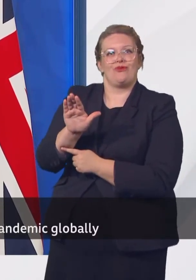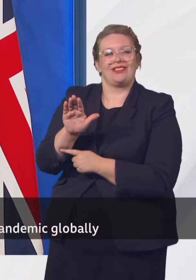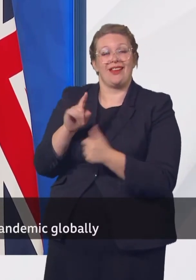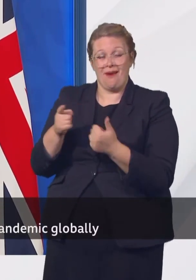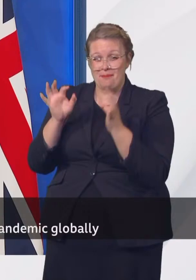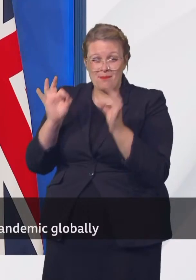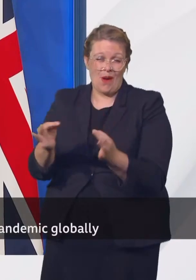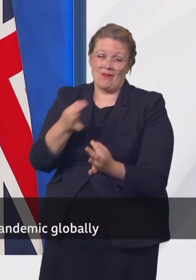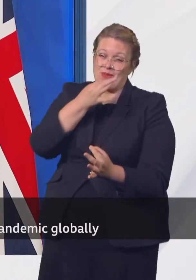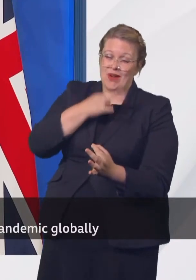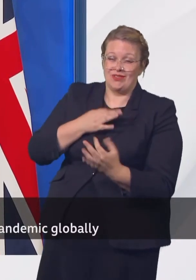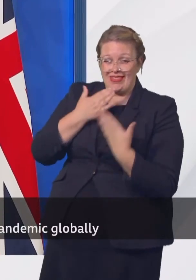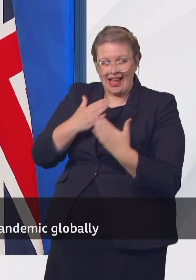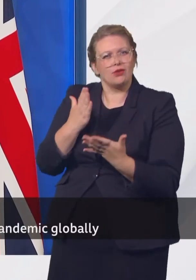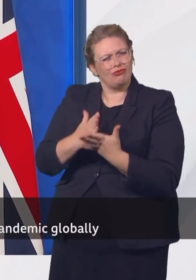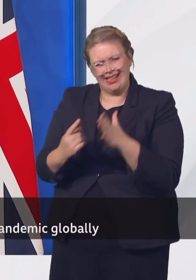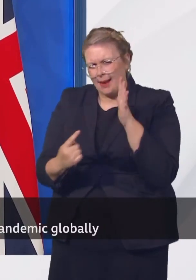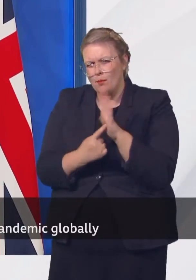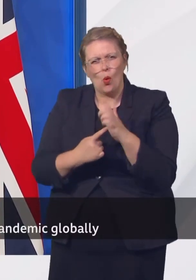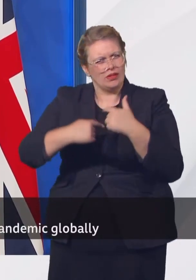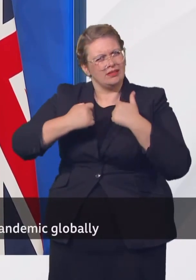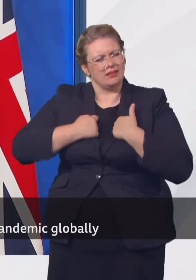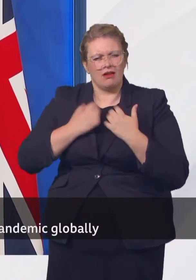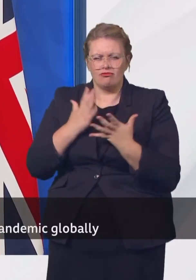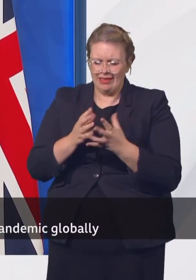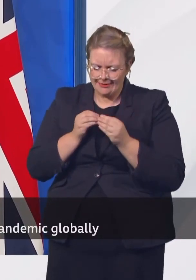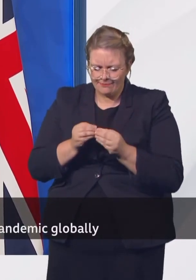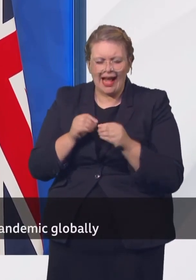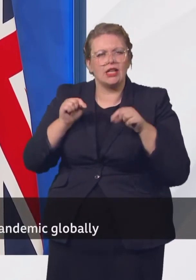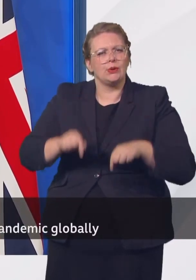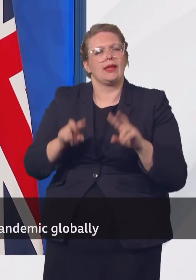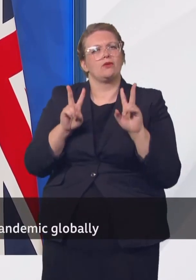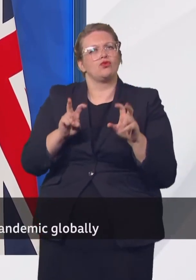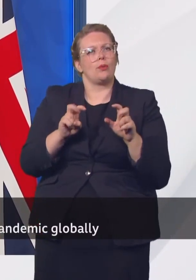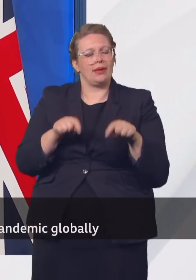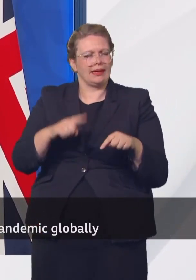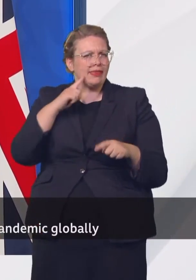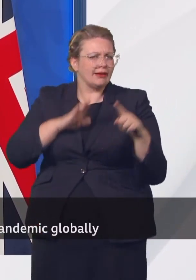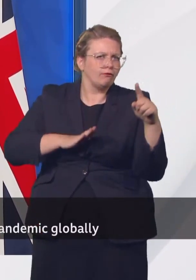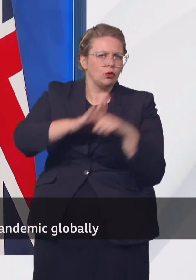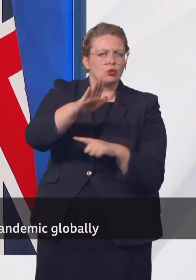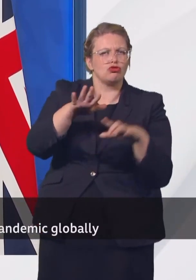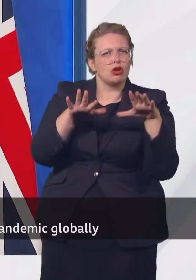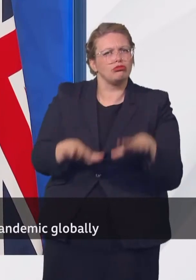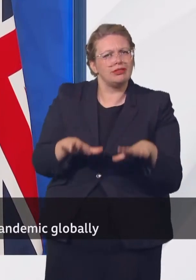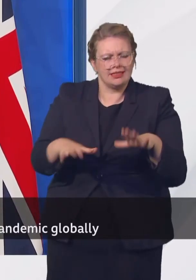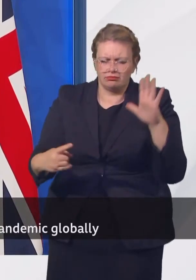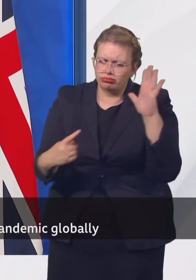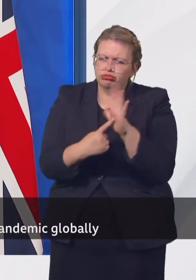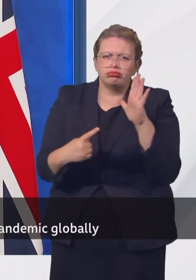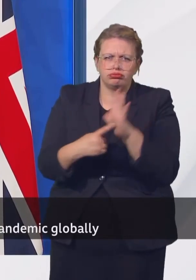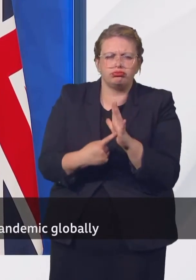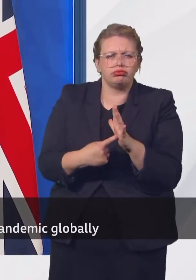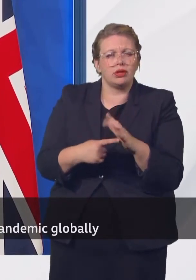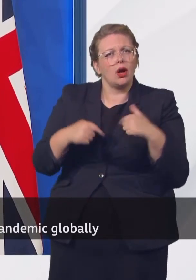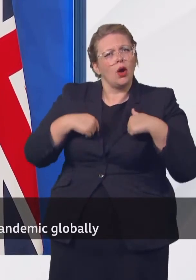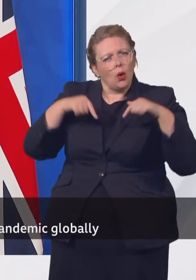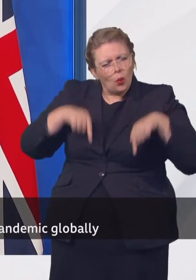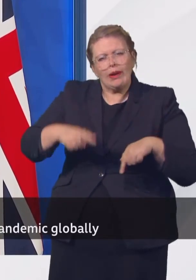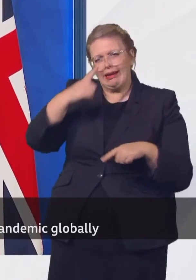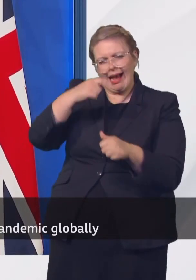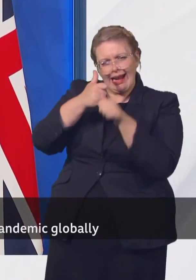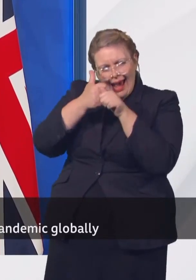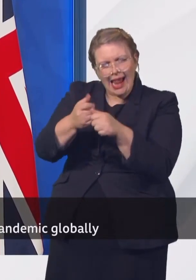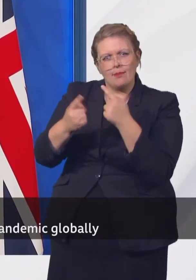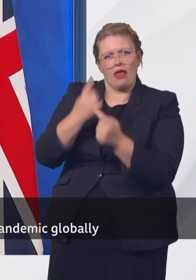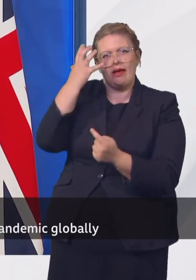your question. It's something I care deeply about. There's a huge amount for the UK, and that the UK can help collaboratively,